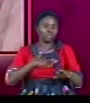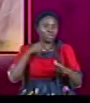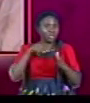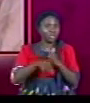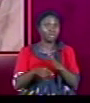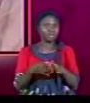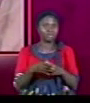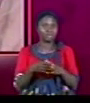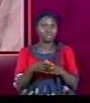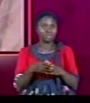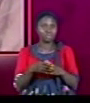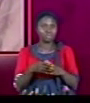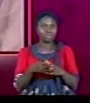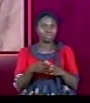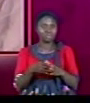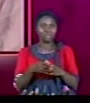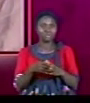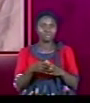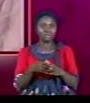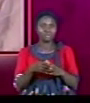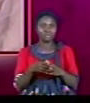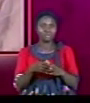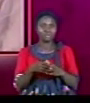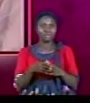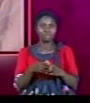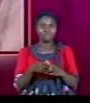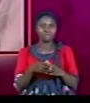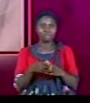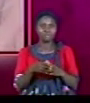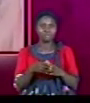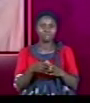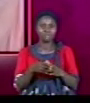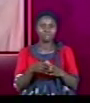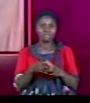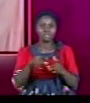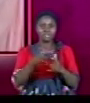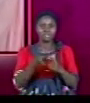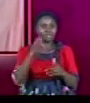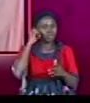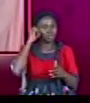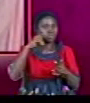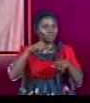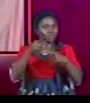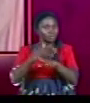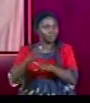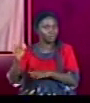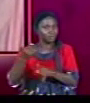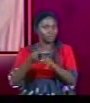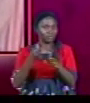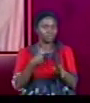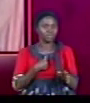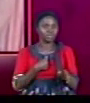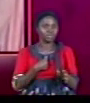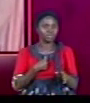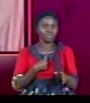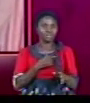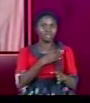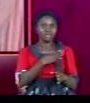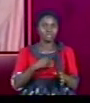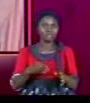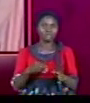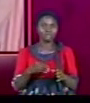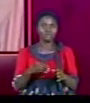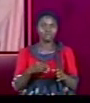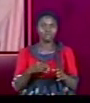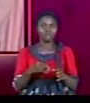finish. Then he can't leave me. I holler, nobody they call. Now I jump, come outside with this up my other